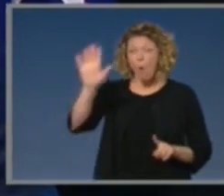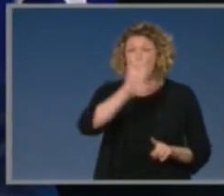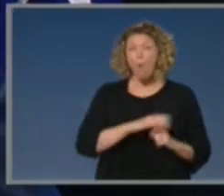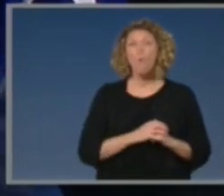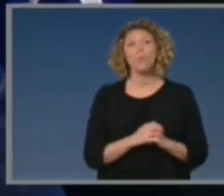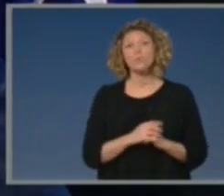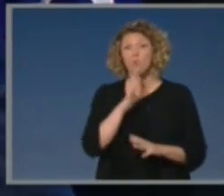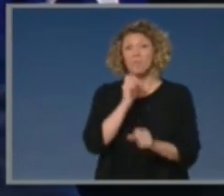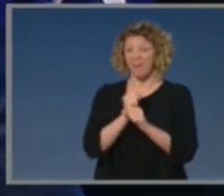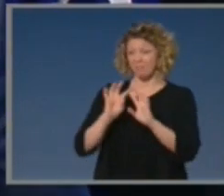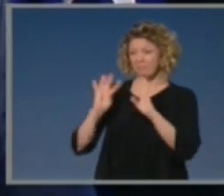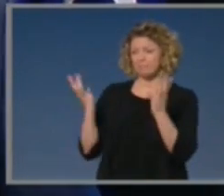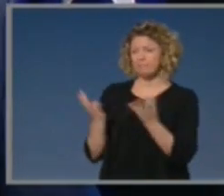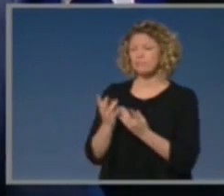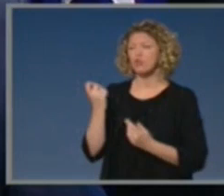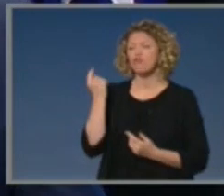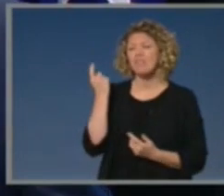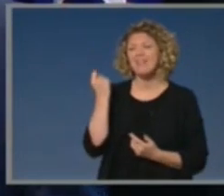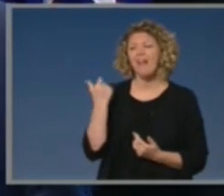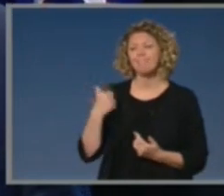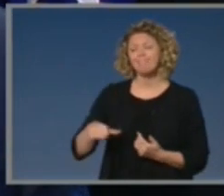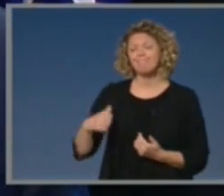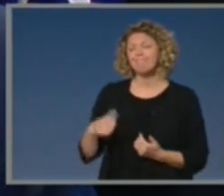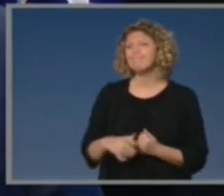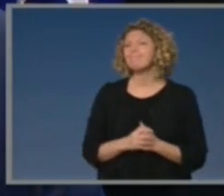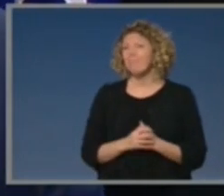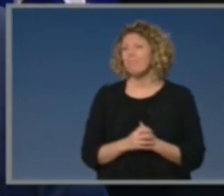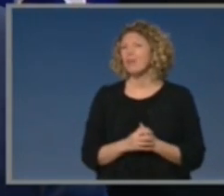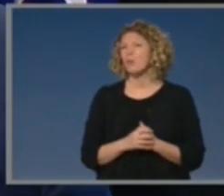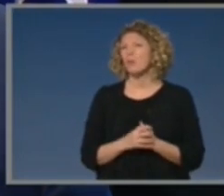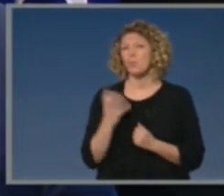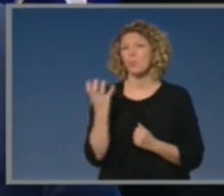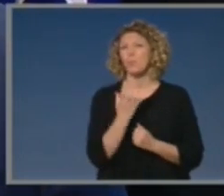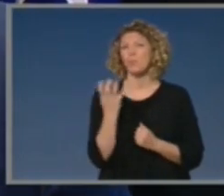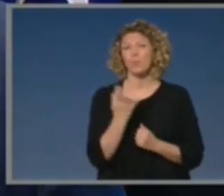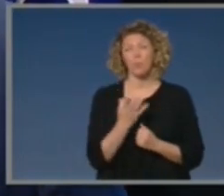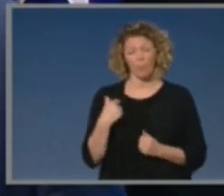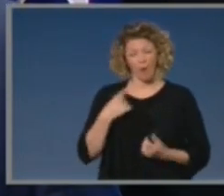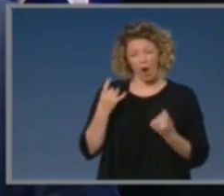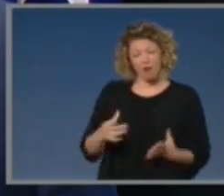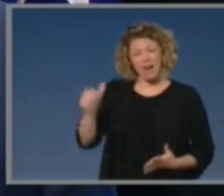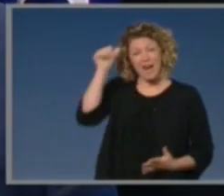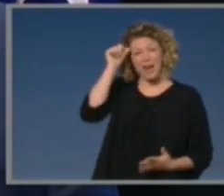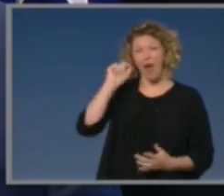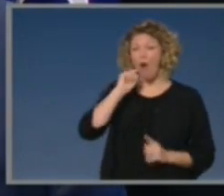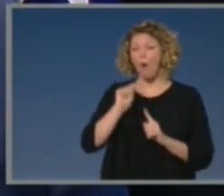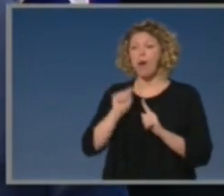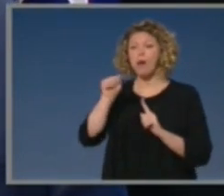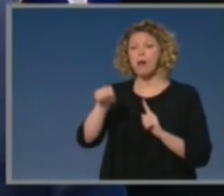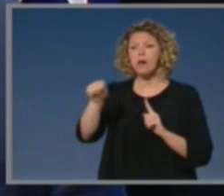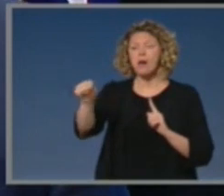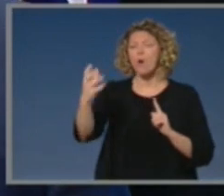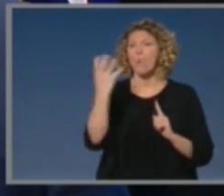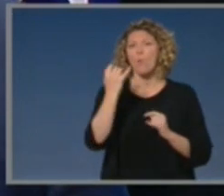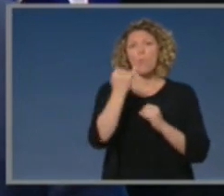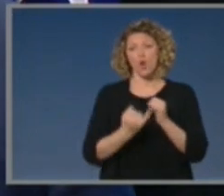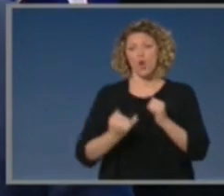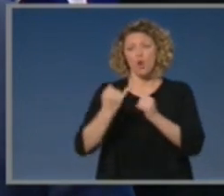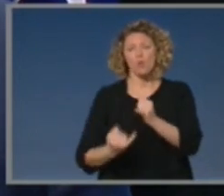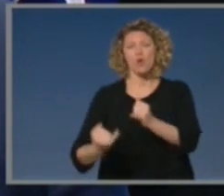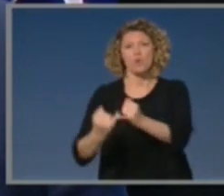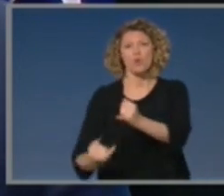unaware of the serious implications of the decisions that we've had to take now over many months. And that's why we are